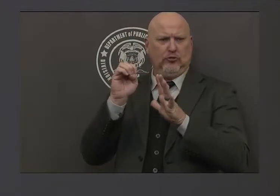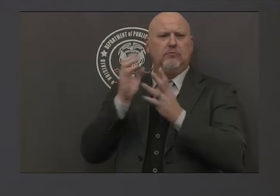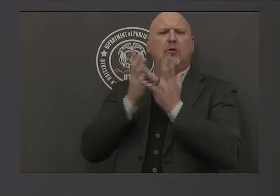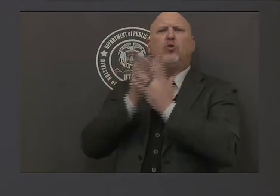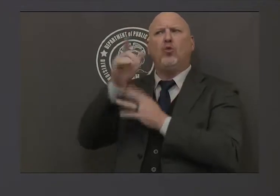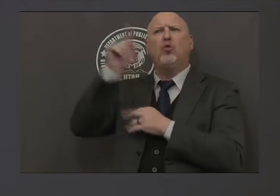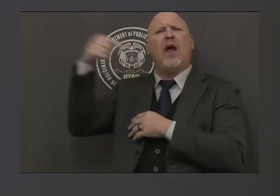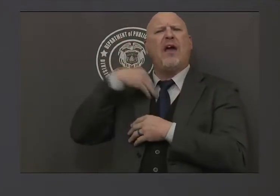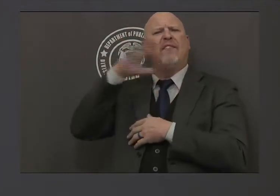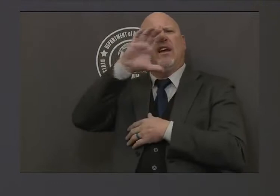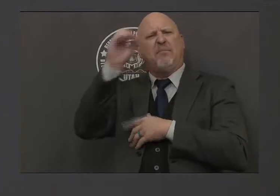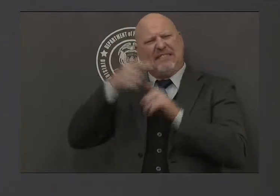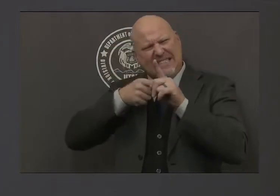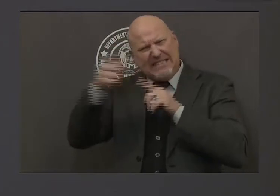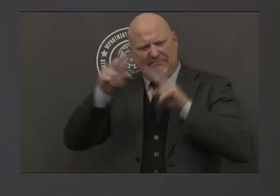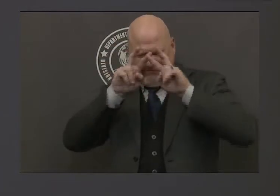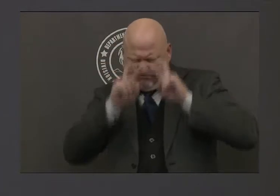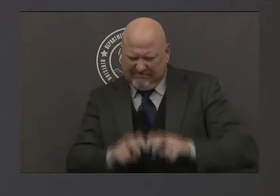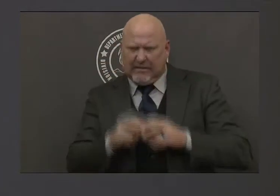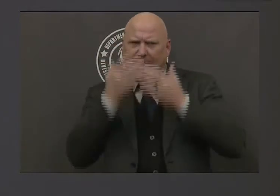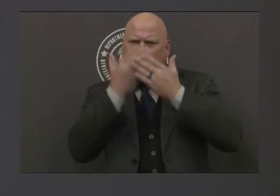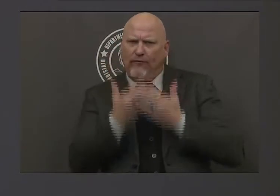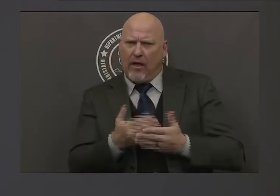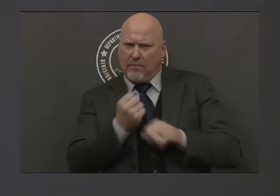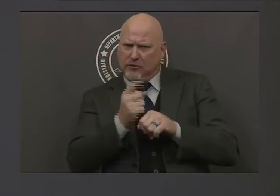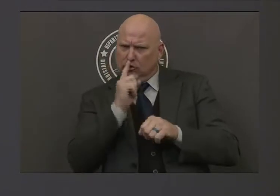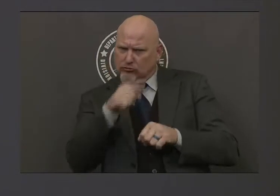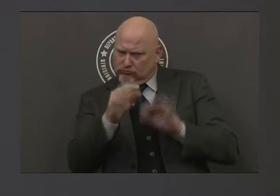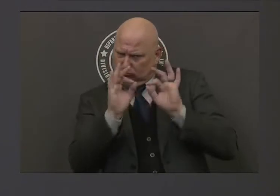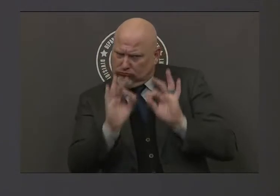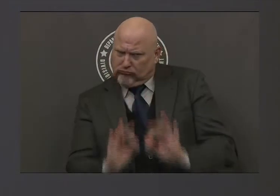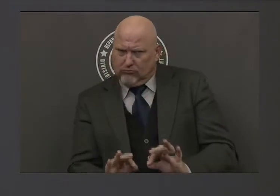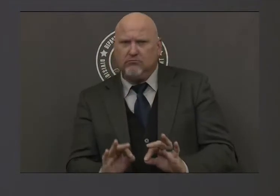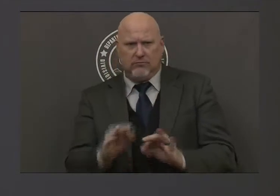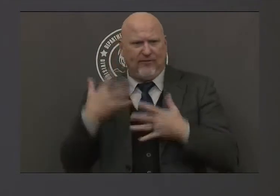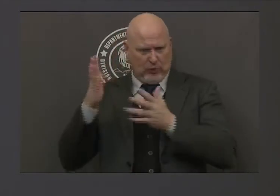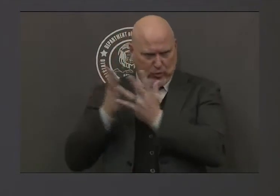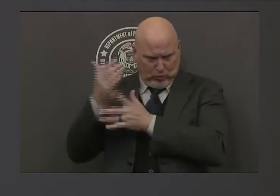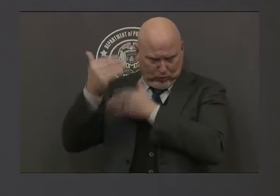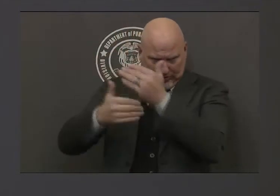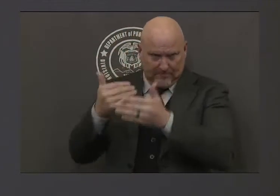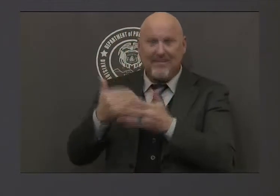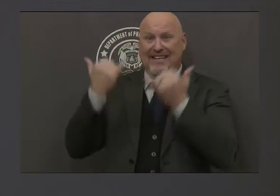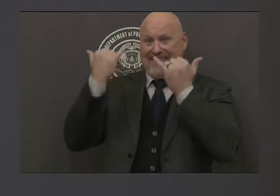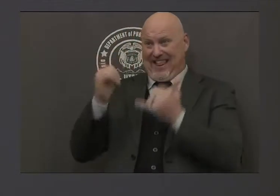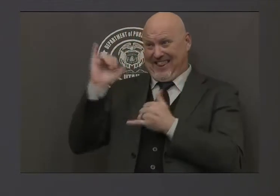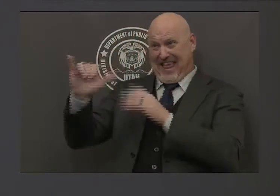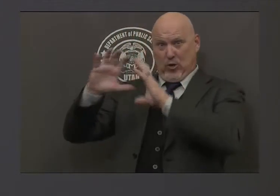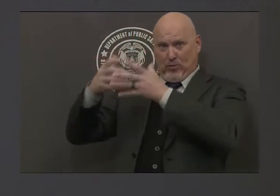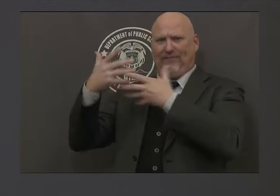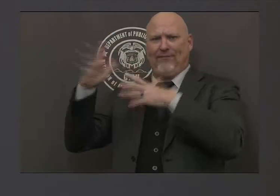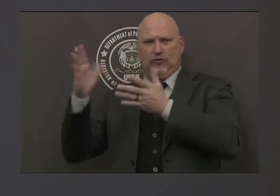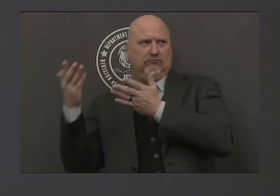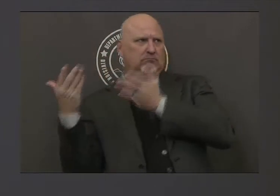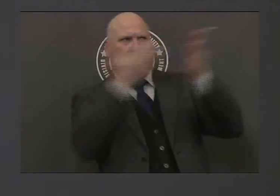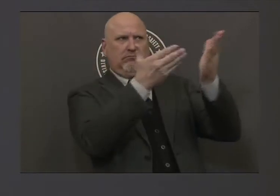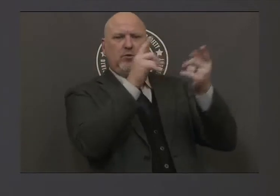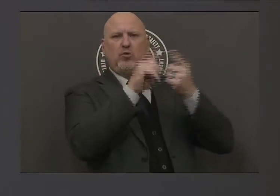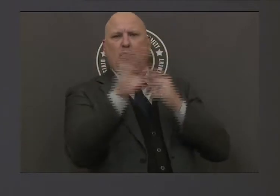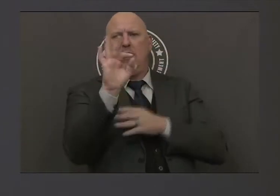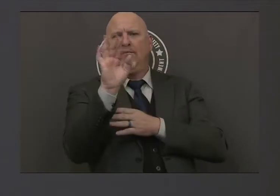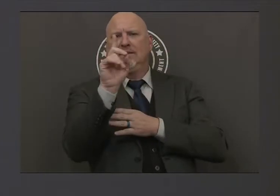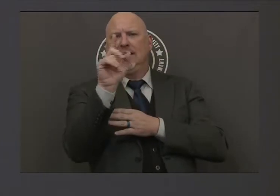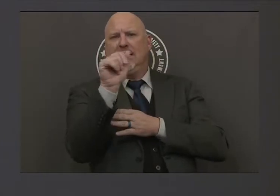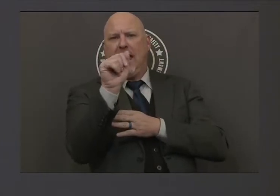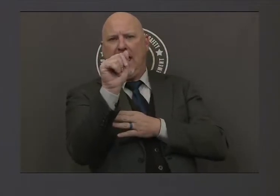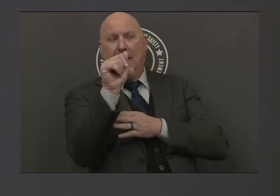This is an independent advisory board that will make recommendation to the FDA on whether to approve the vaccine or not.